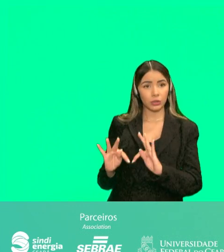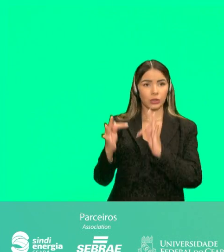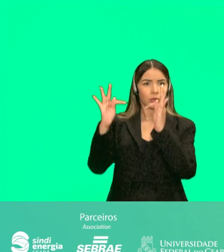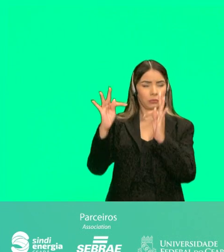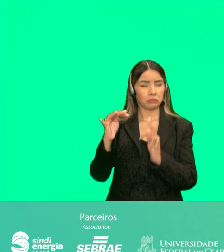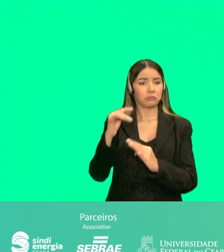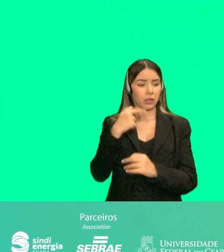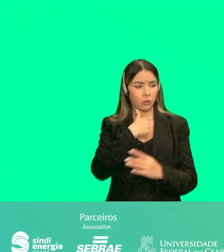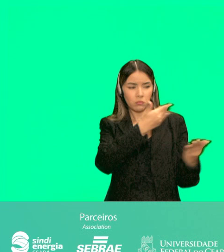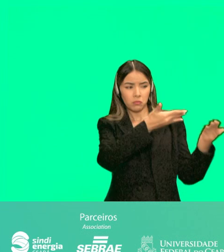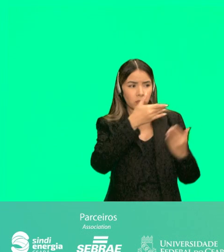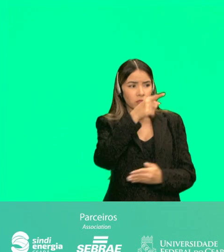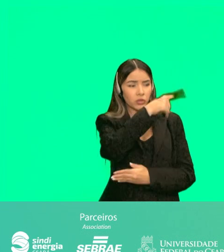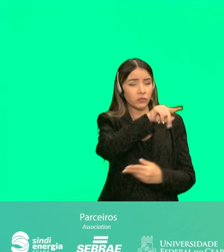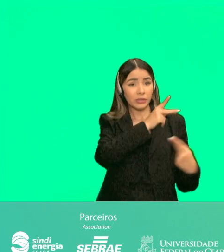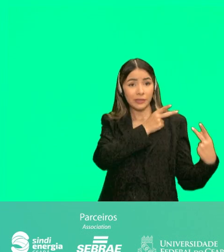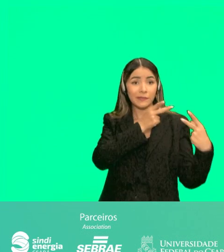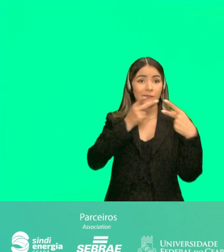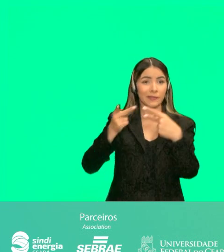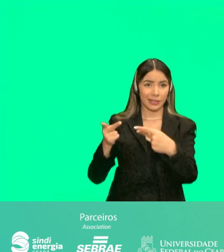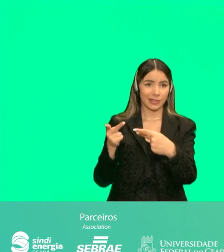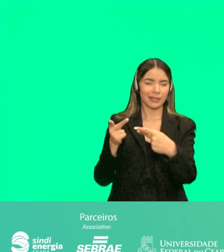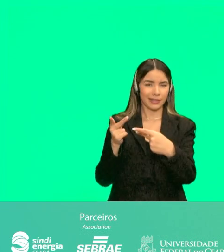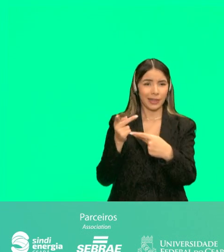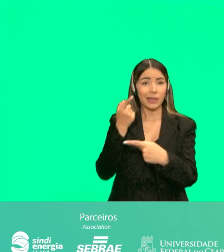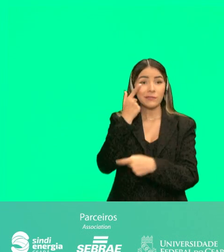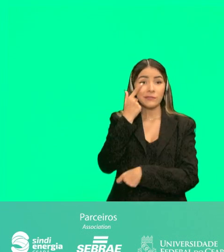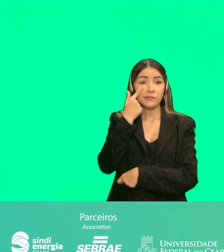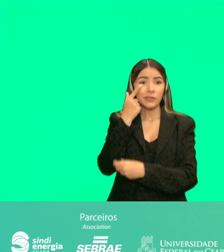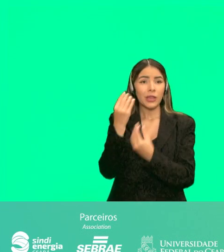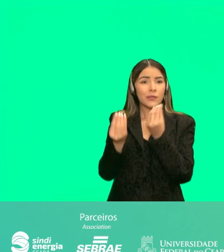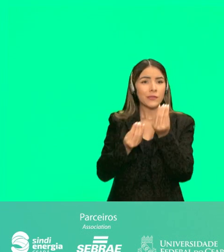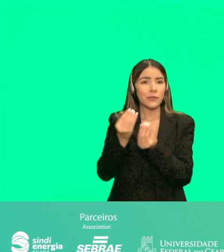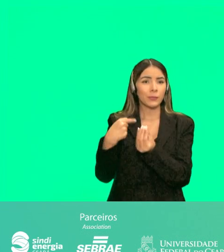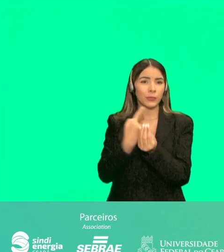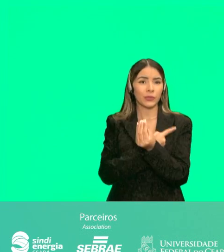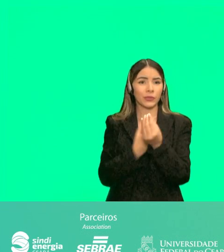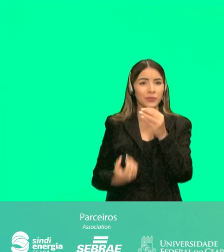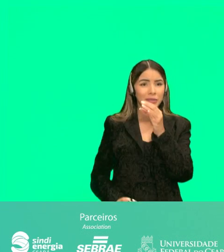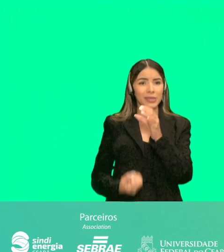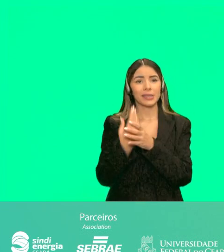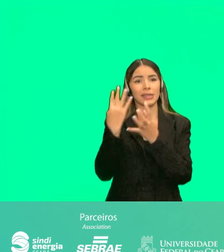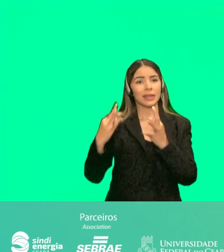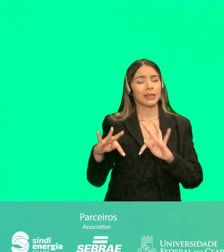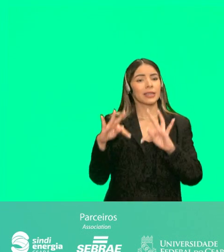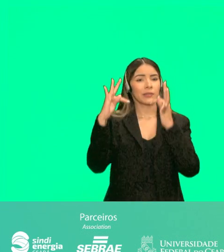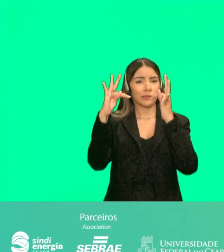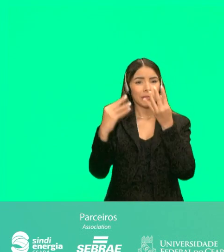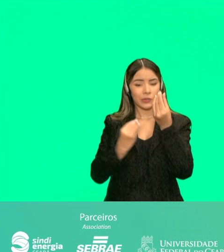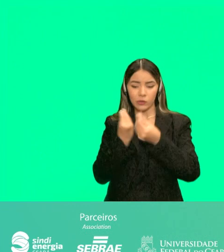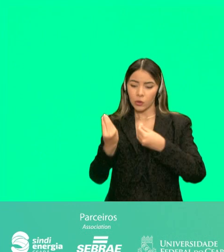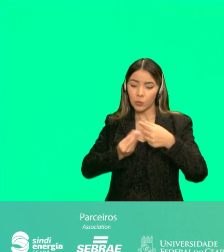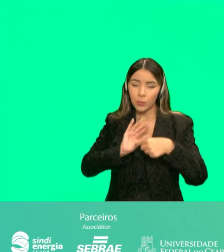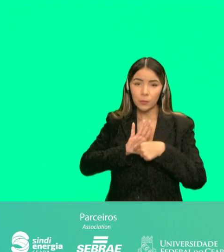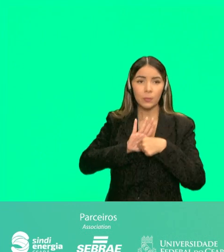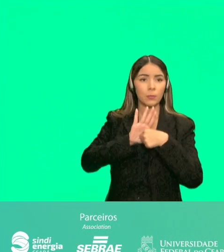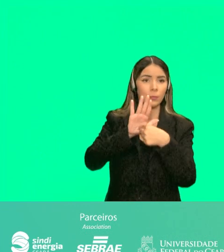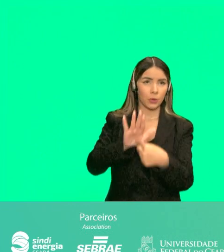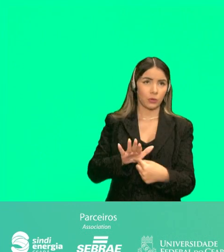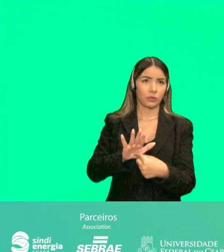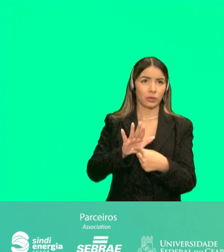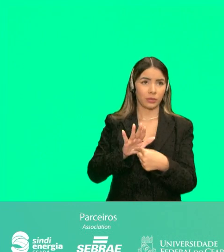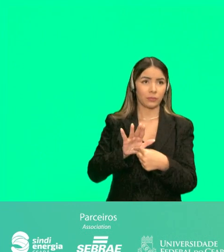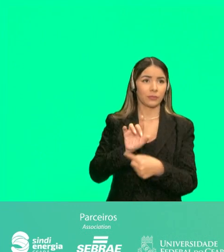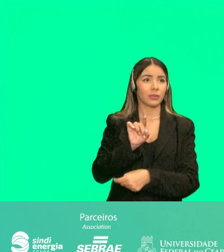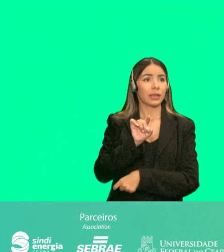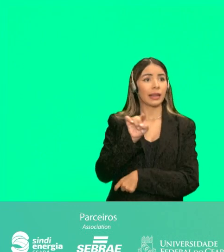verify convite, vocês how podem we visitar a develop gente those e technologies verificar in-house, como a gente desenvolve essas in-housely tecnologias e como a gente demonstra essas before tecnologias taking them in-house to the